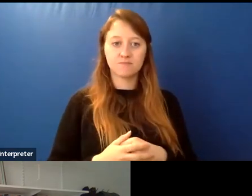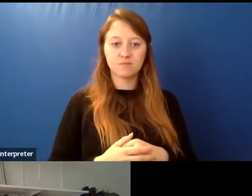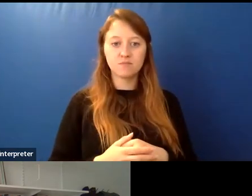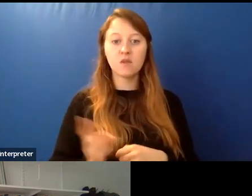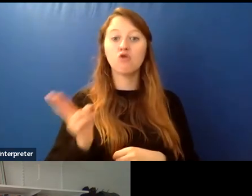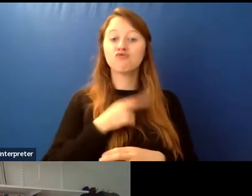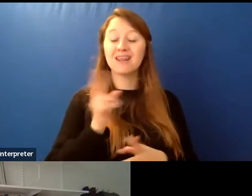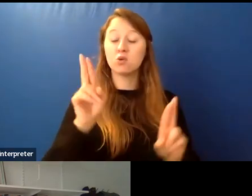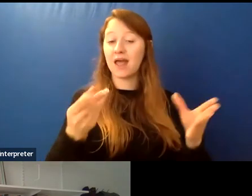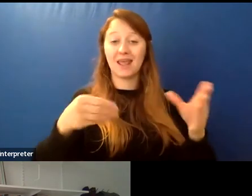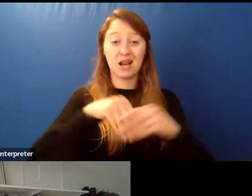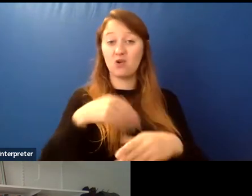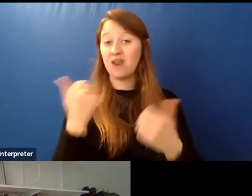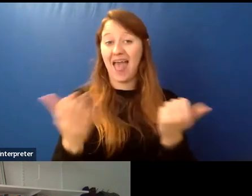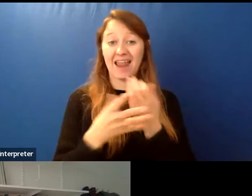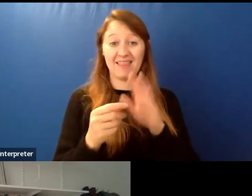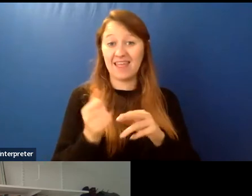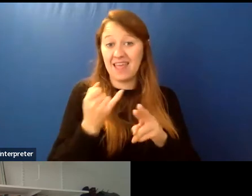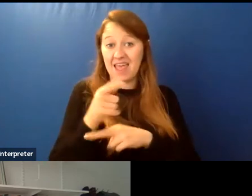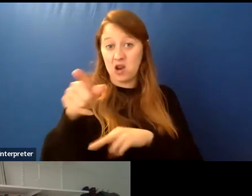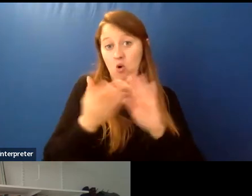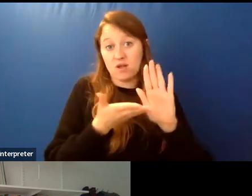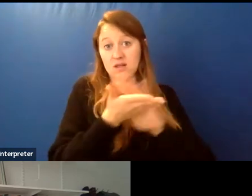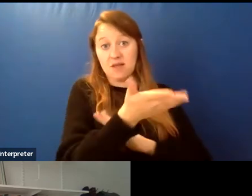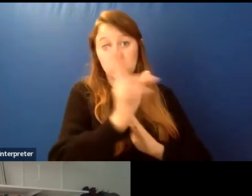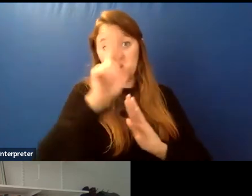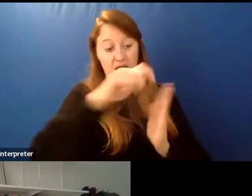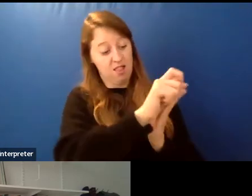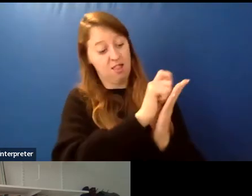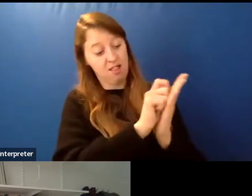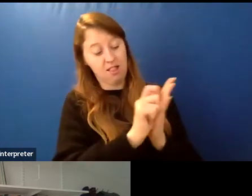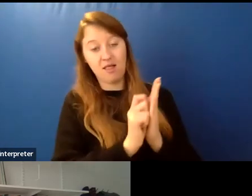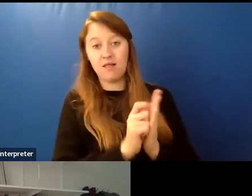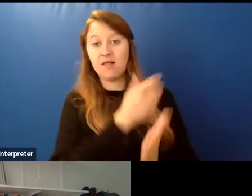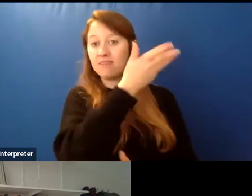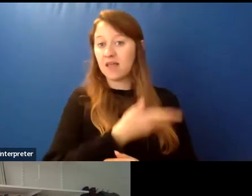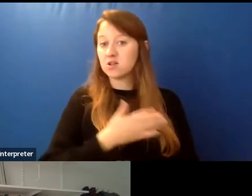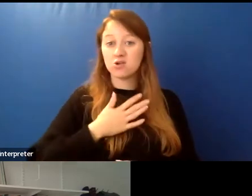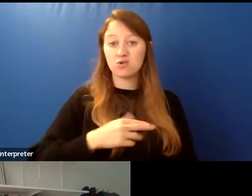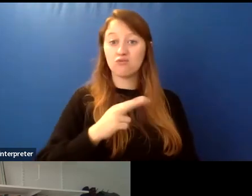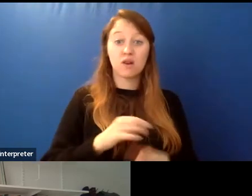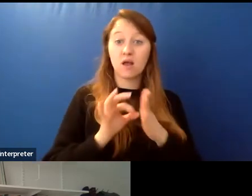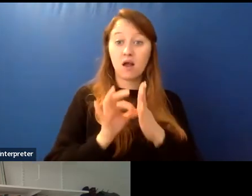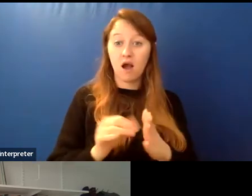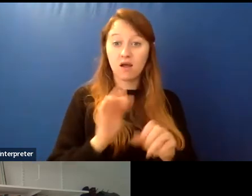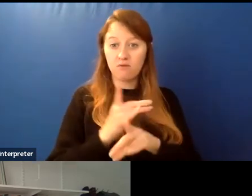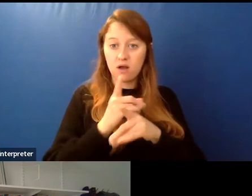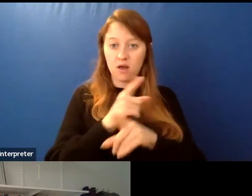want in your submission. This really is just a guide to, you know, helping you to